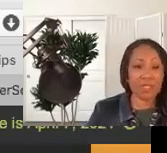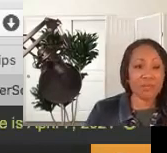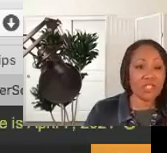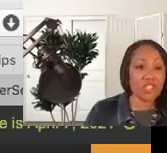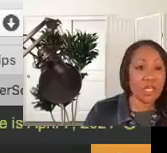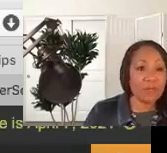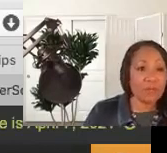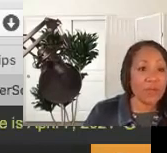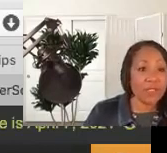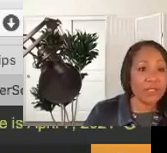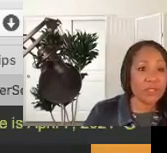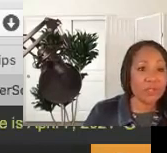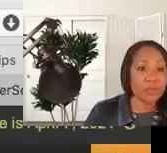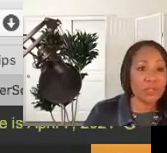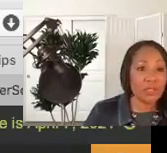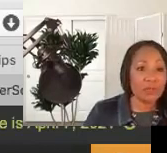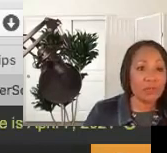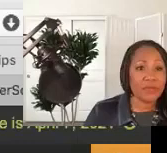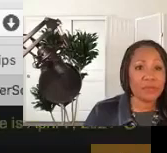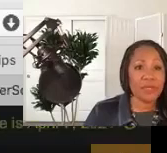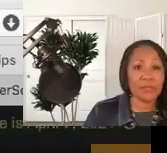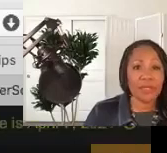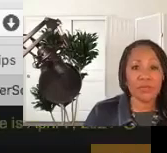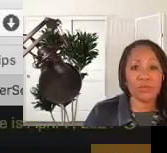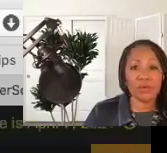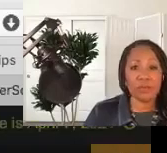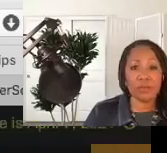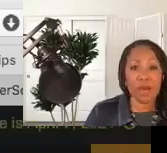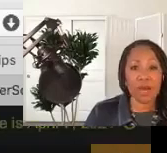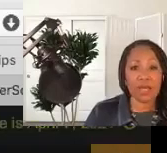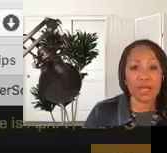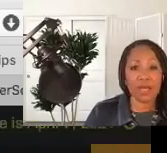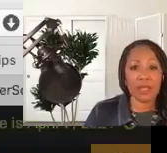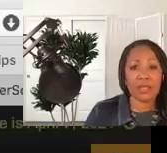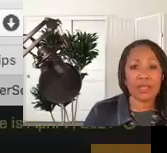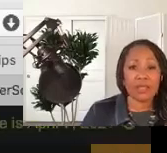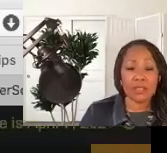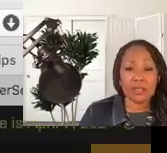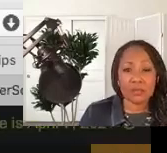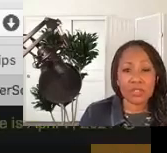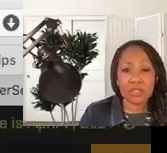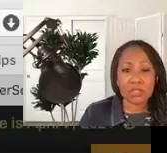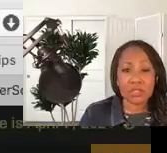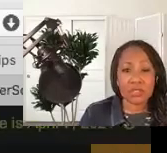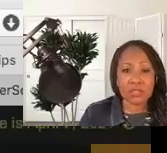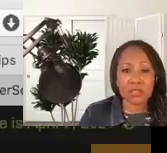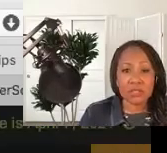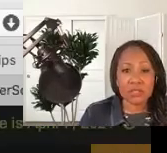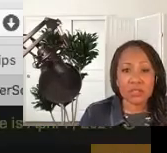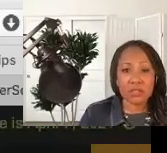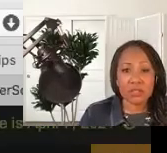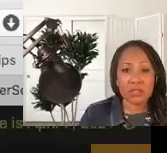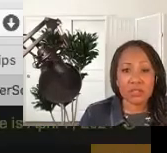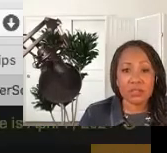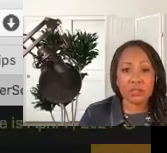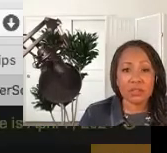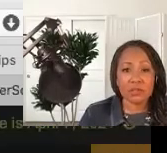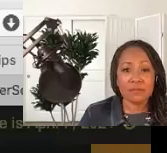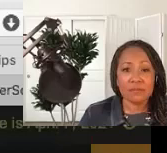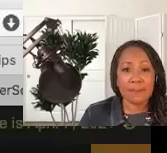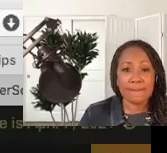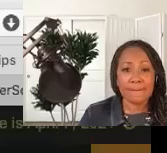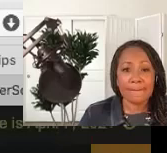image and I'm going to pick my door from Oaxaca. which